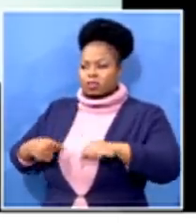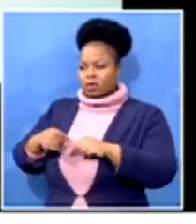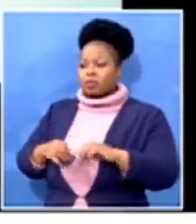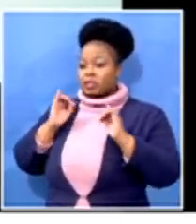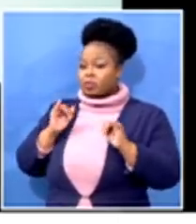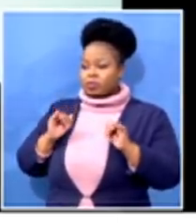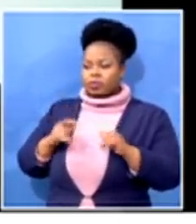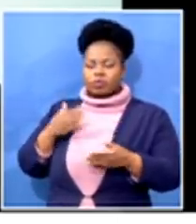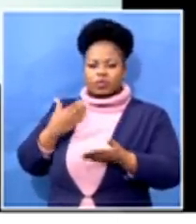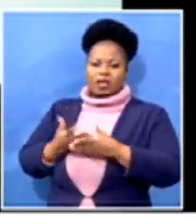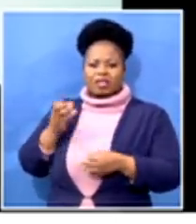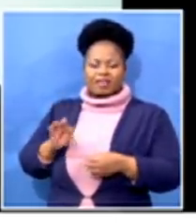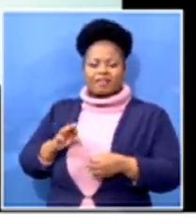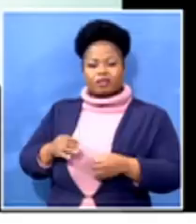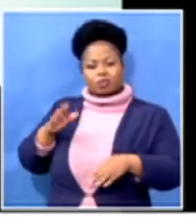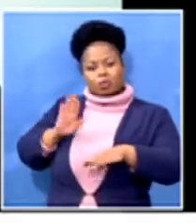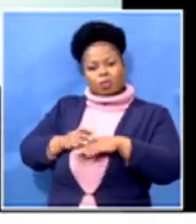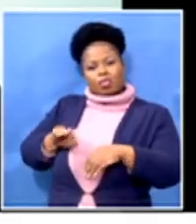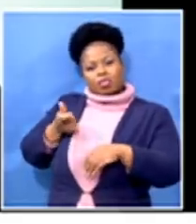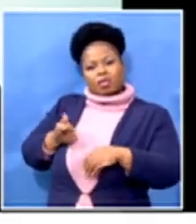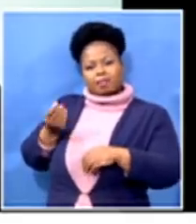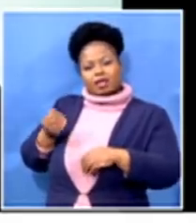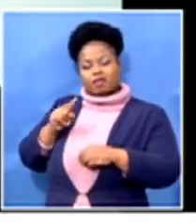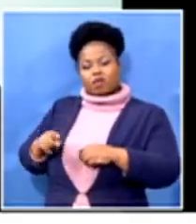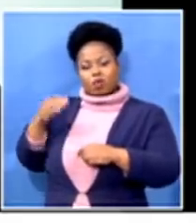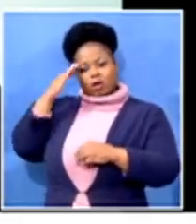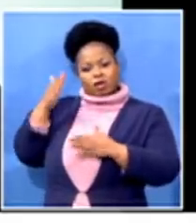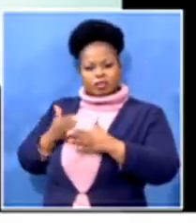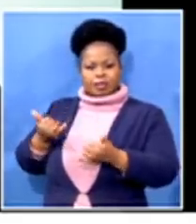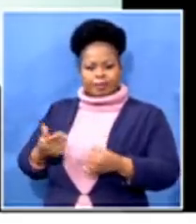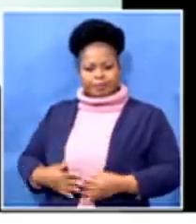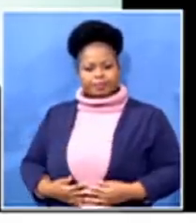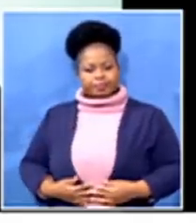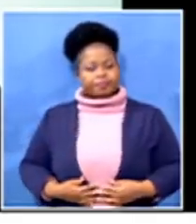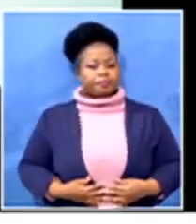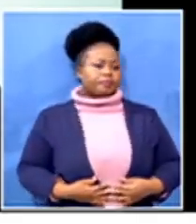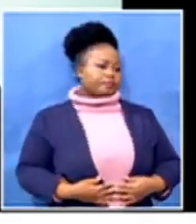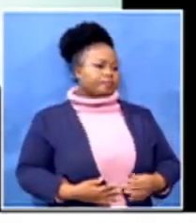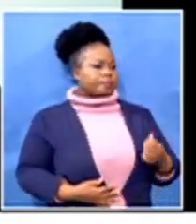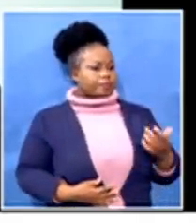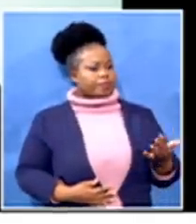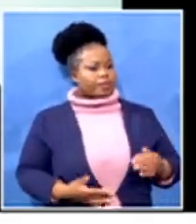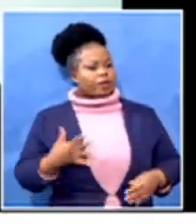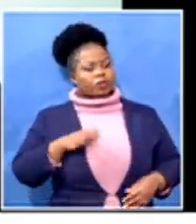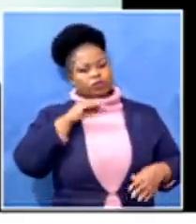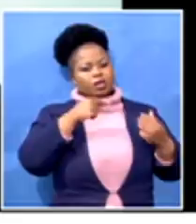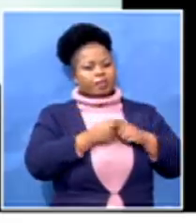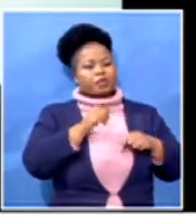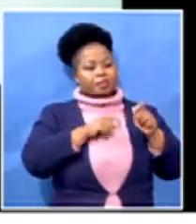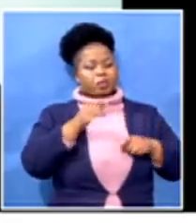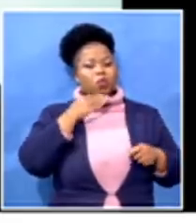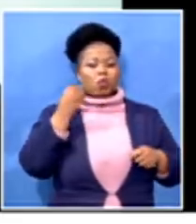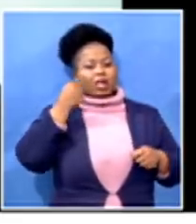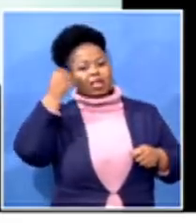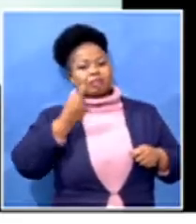to have even less money allocated to psychiatry at this time. Yeah. Cassey, I want to talk to the suicide rate in South Africa. I know it's a